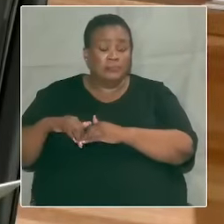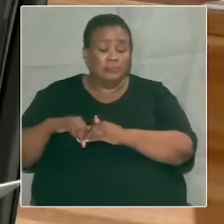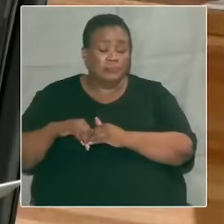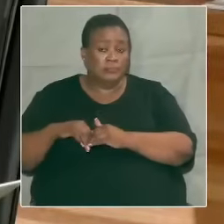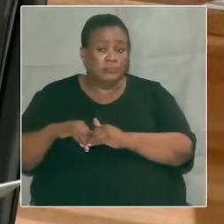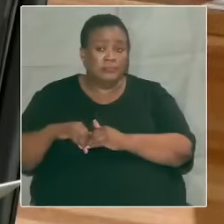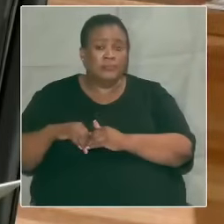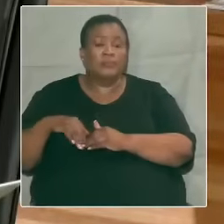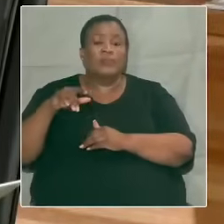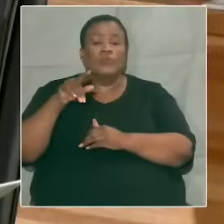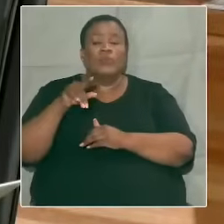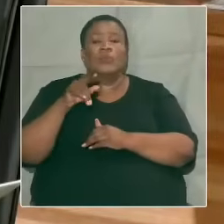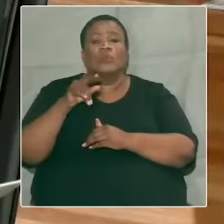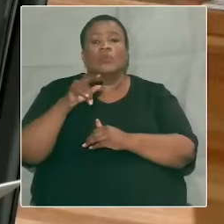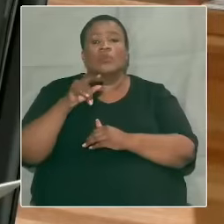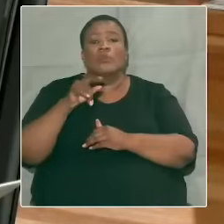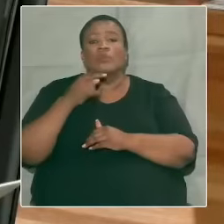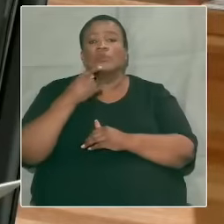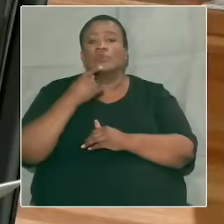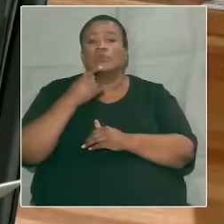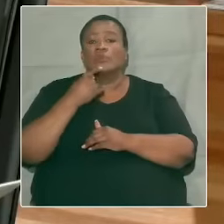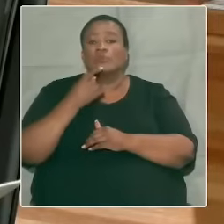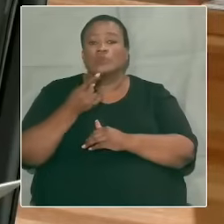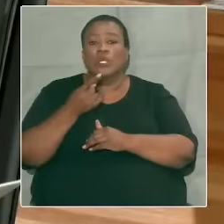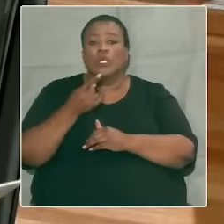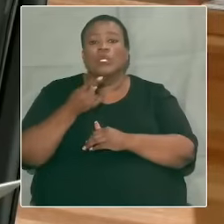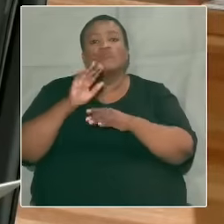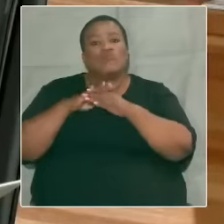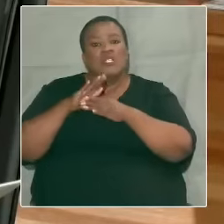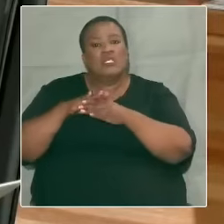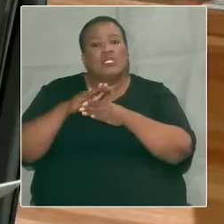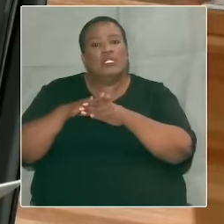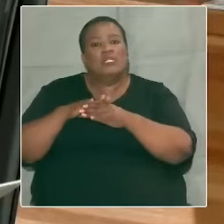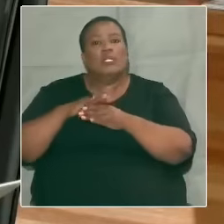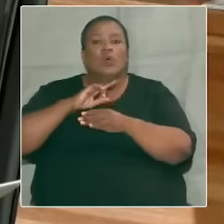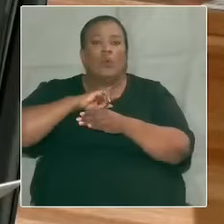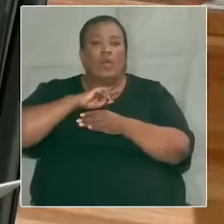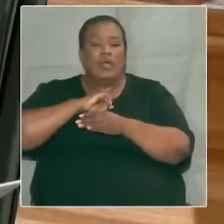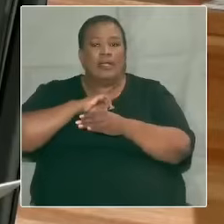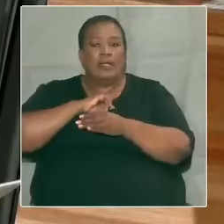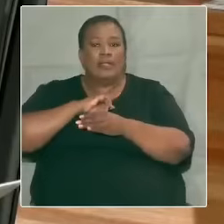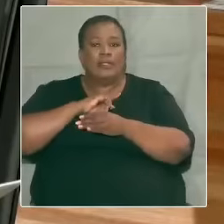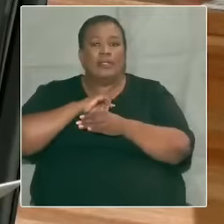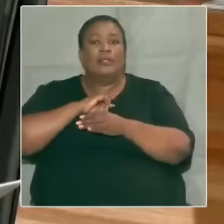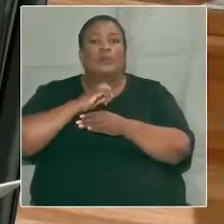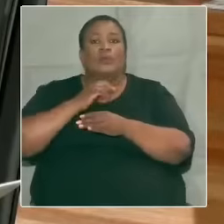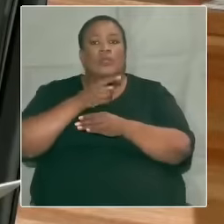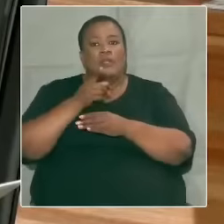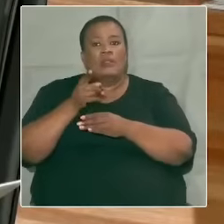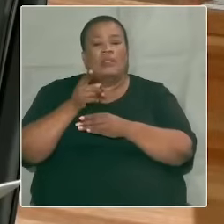with and provided your reasons as to why, as stakeholders, they needed to be consulted.